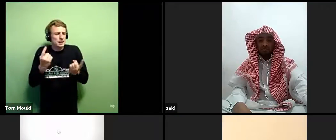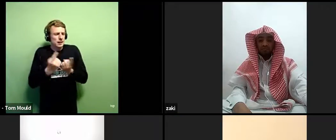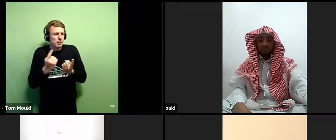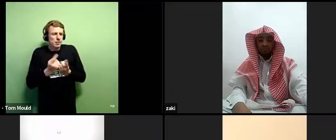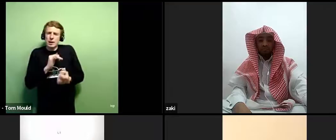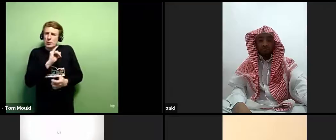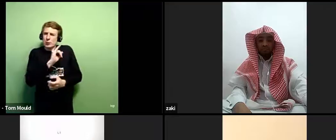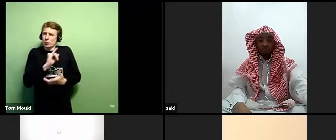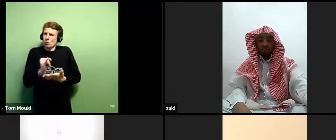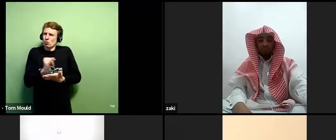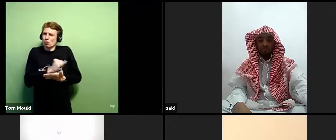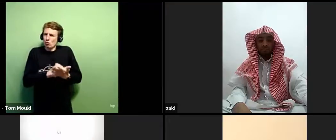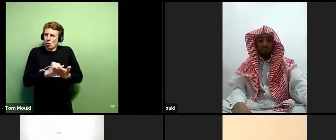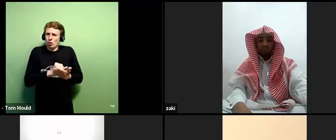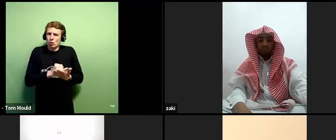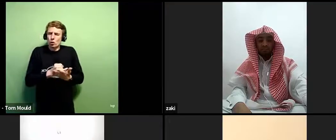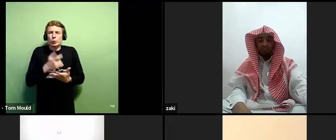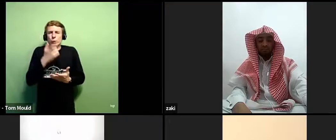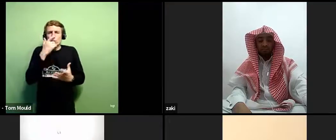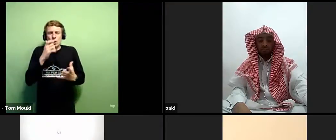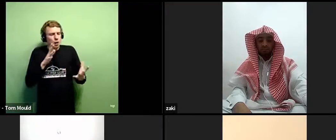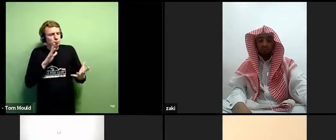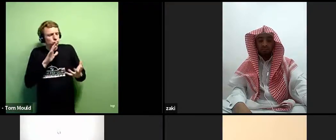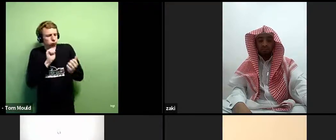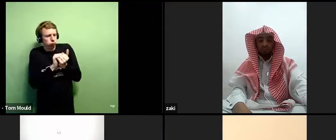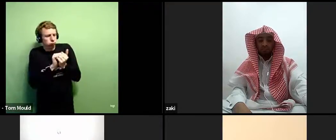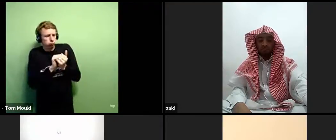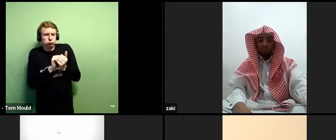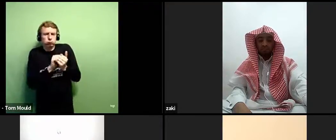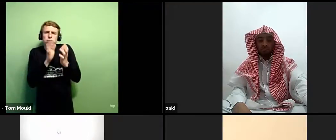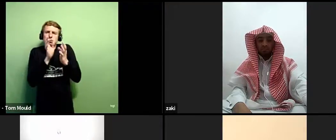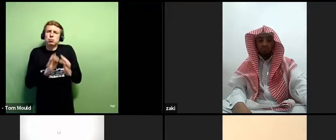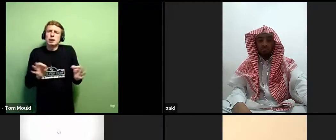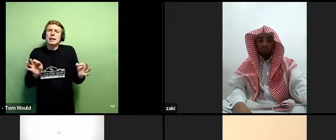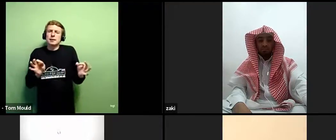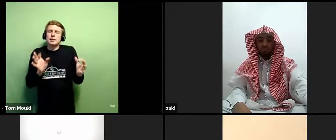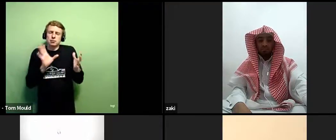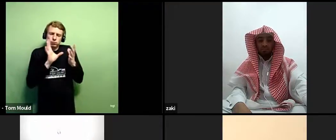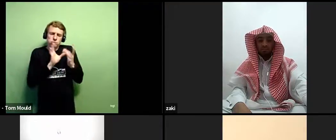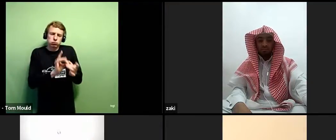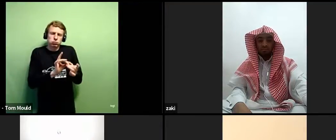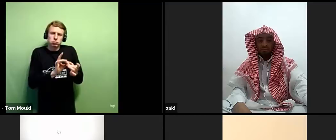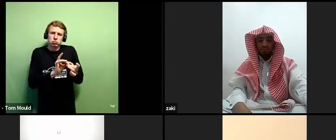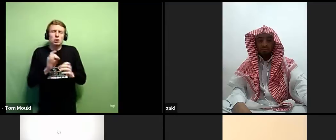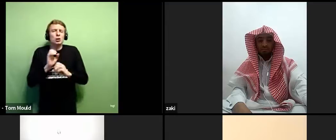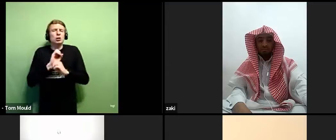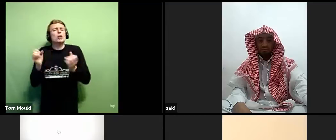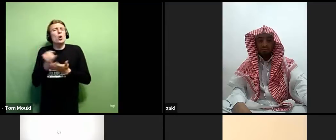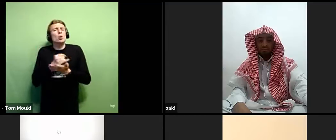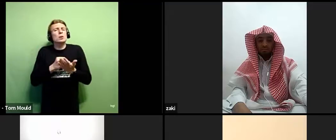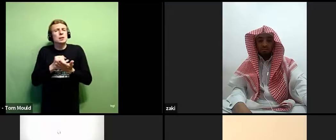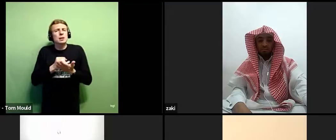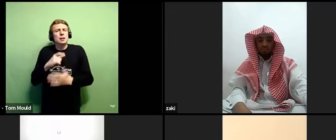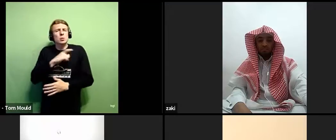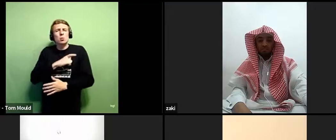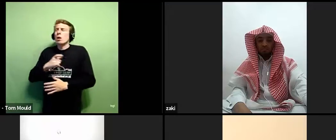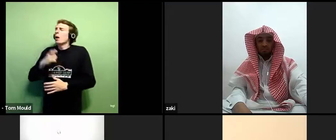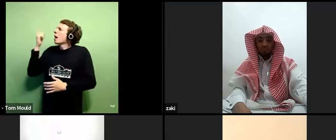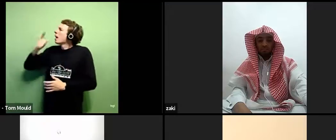parties concerned, there shall be no sin on him. Certainly Allah is oft forgiving, most